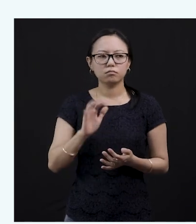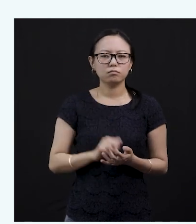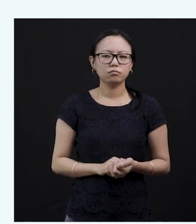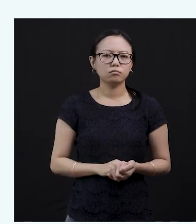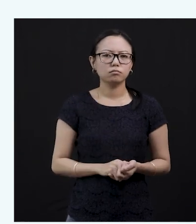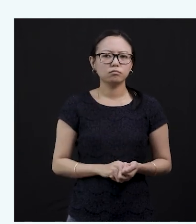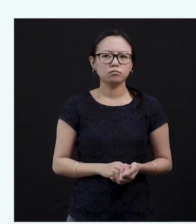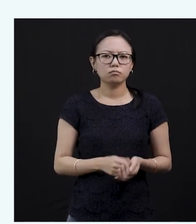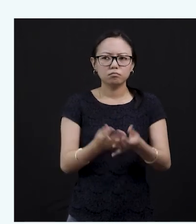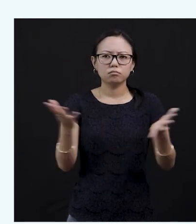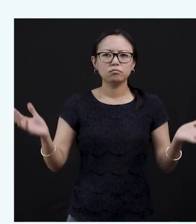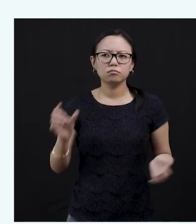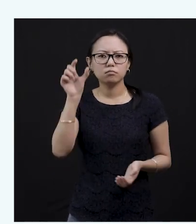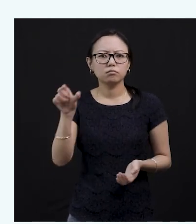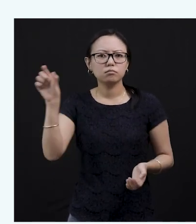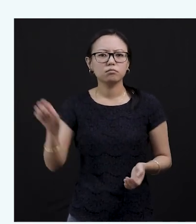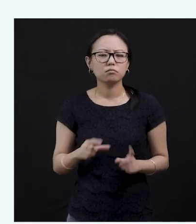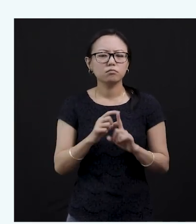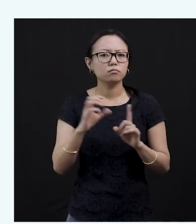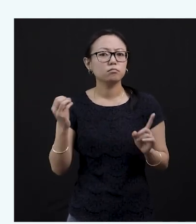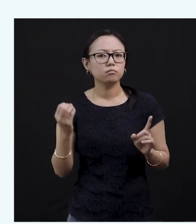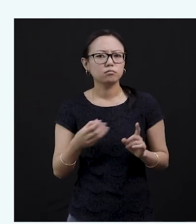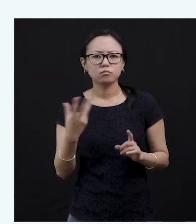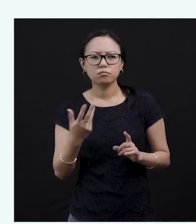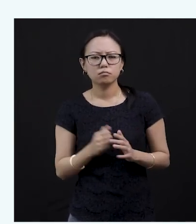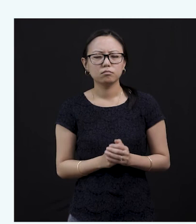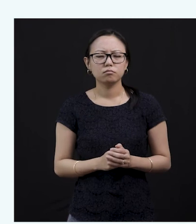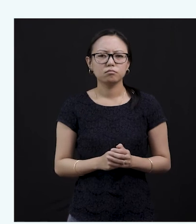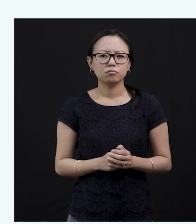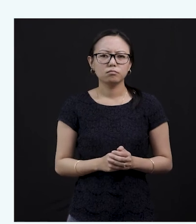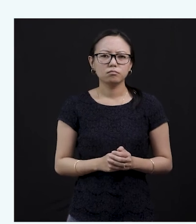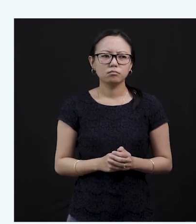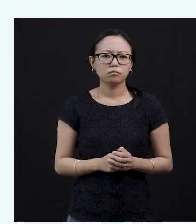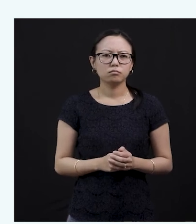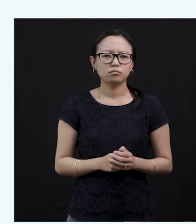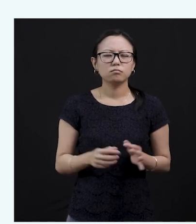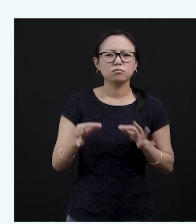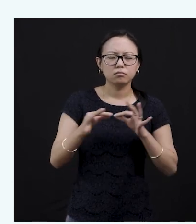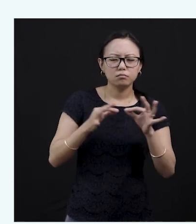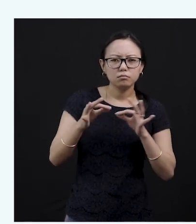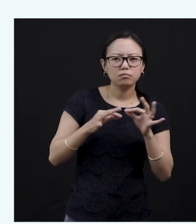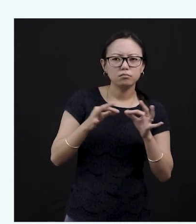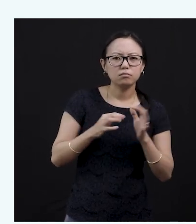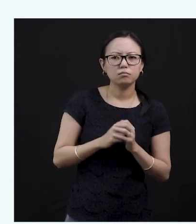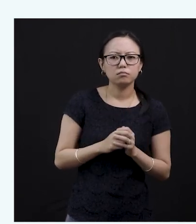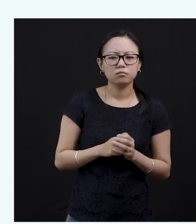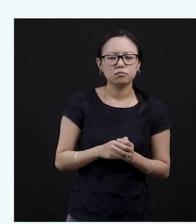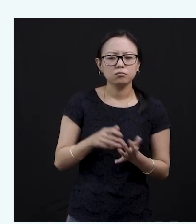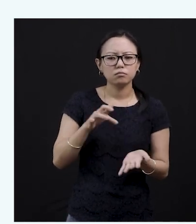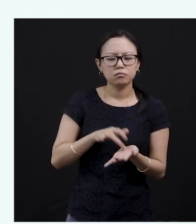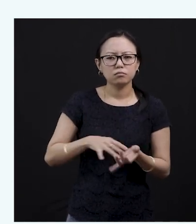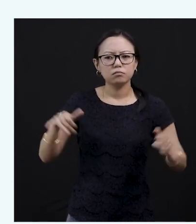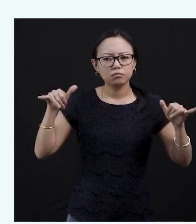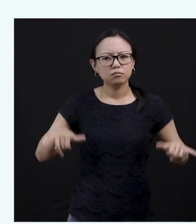people, what they do, it's very difficult for them to explain about their particular